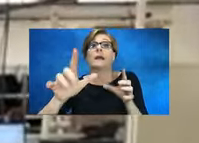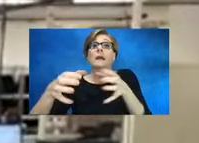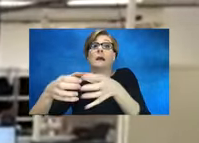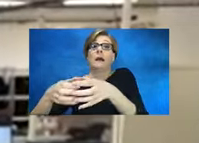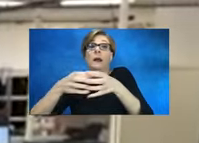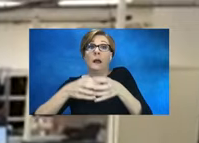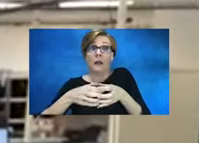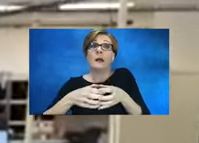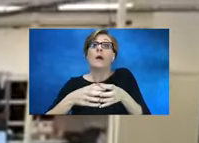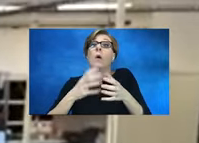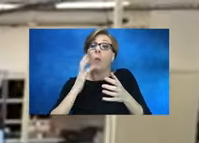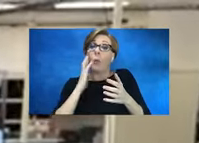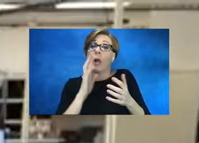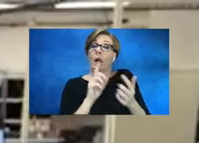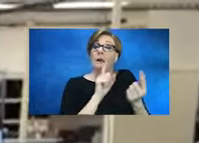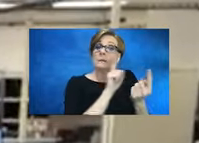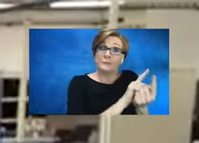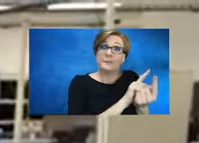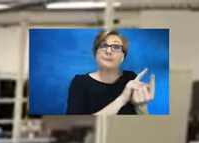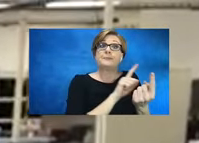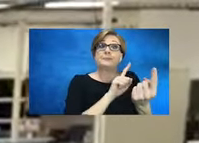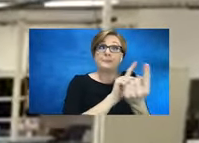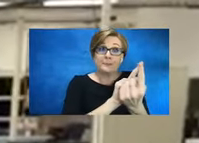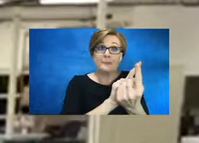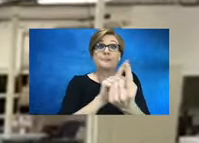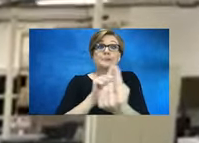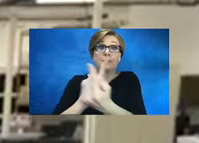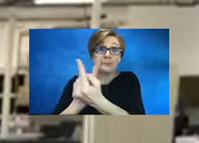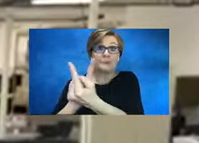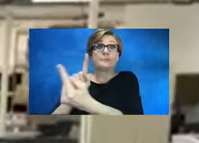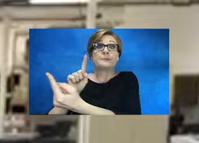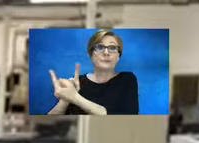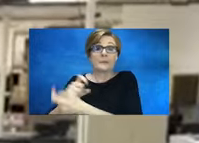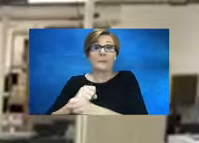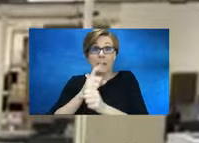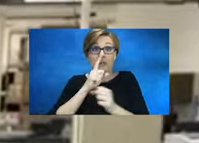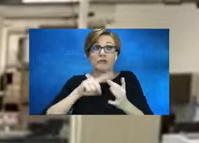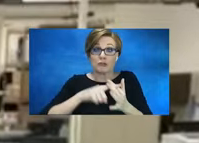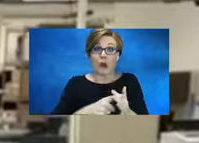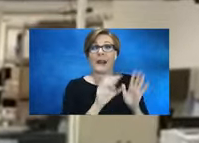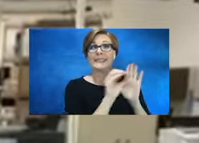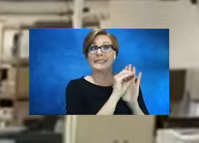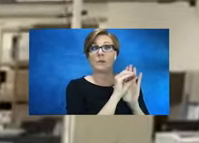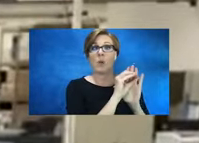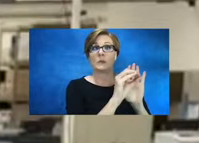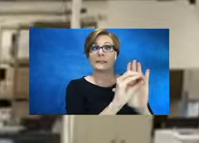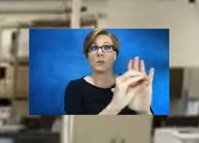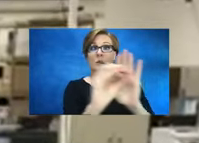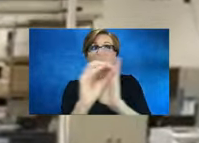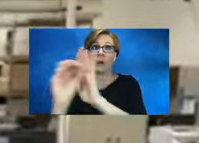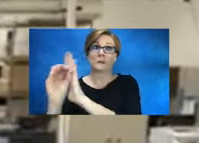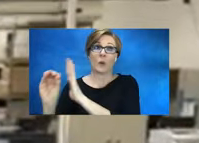to each of our tabulators and verify that we're starting at zero. So they're completing these logs. They're initialing